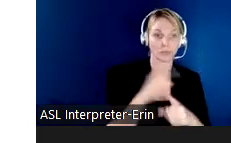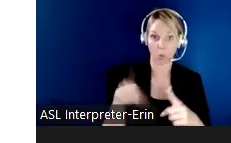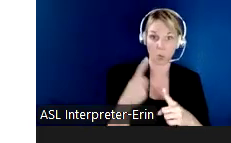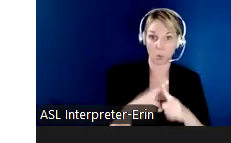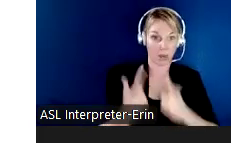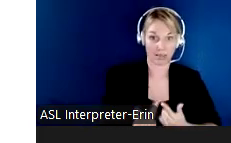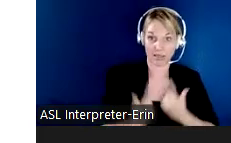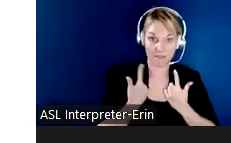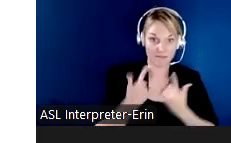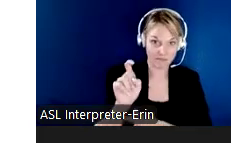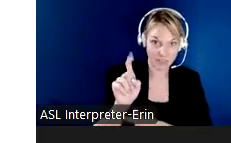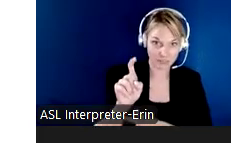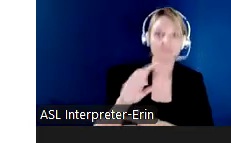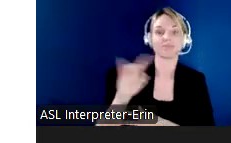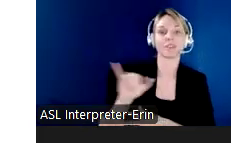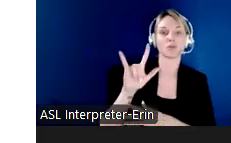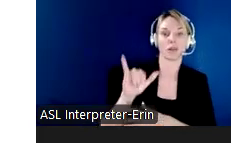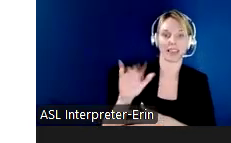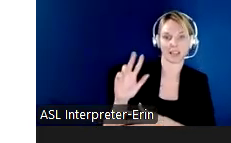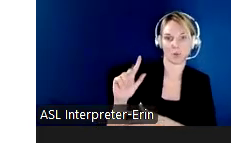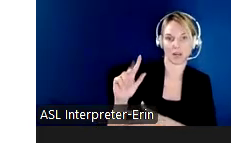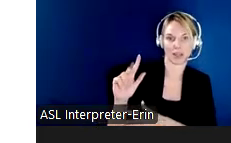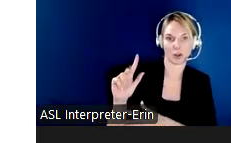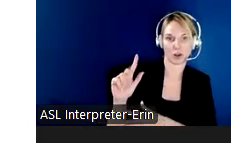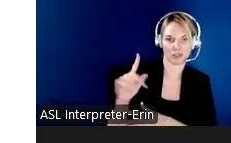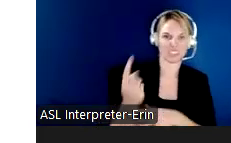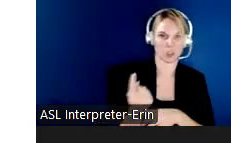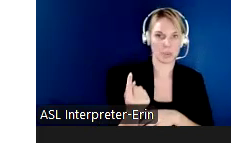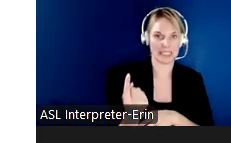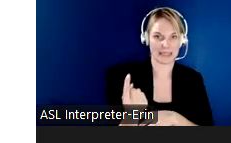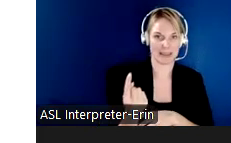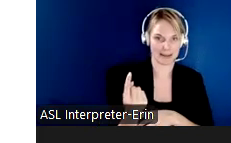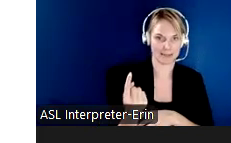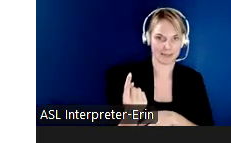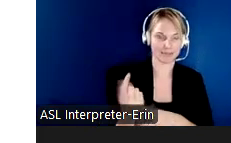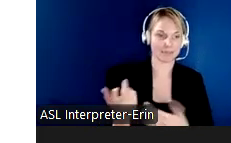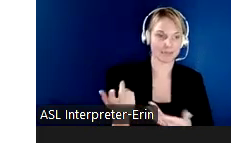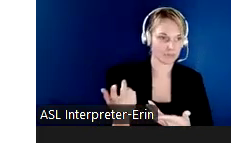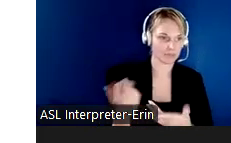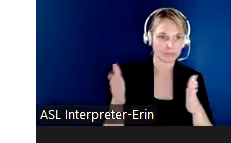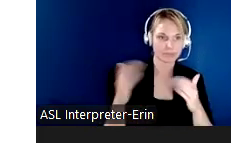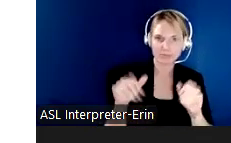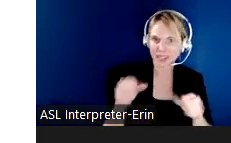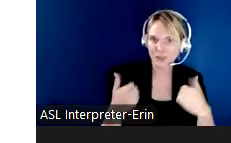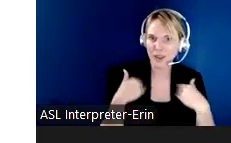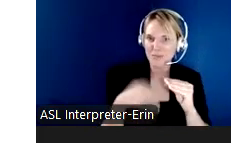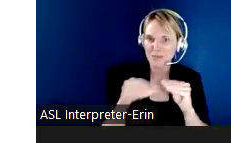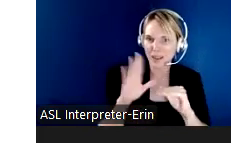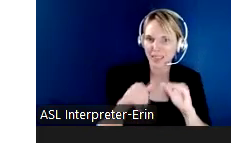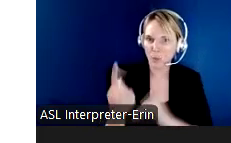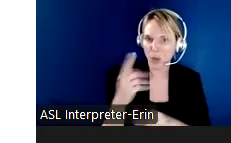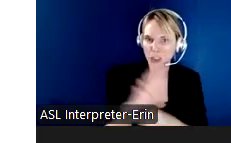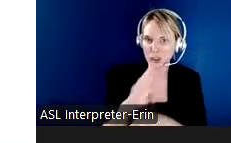Uh, it's going to go live on Tuesday, July 23rd. Can you have more than one user per employer,